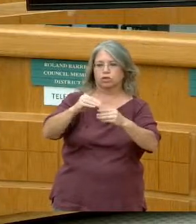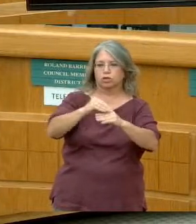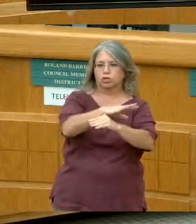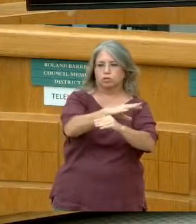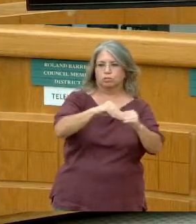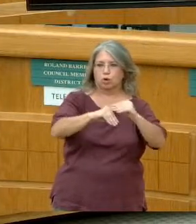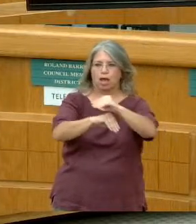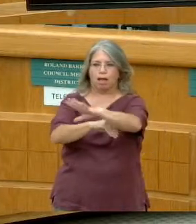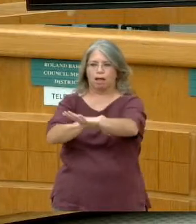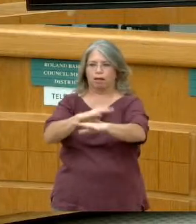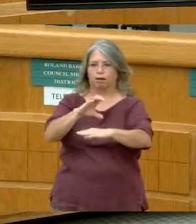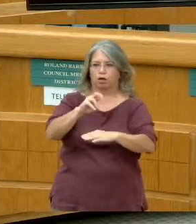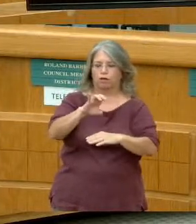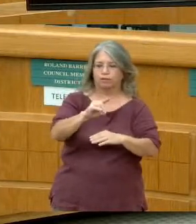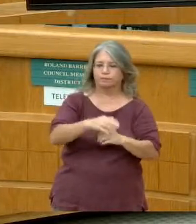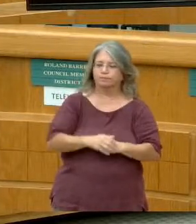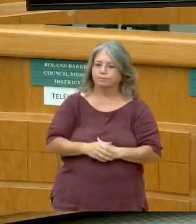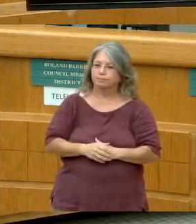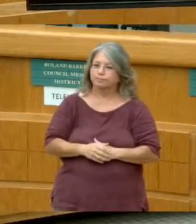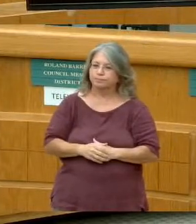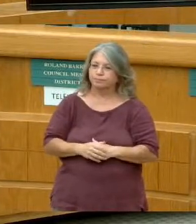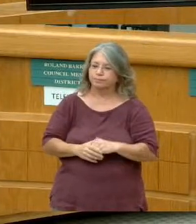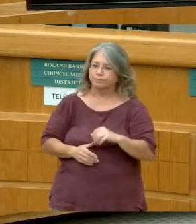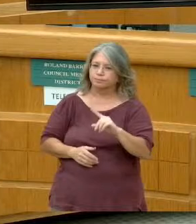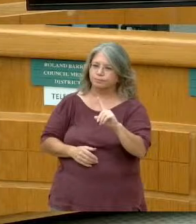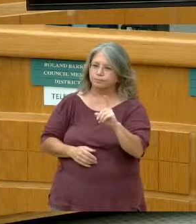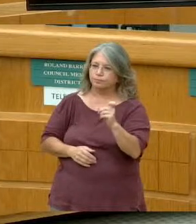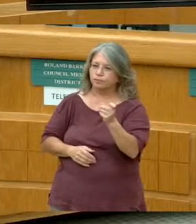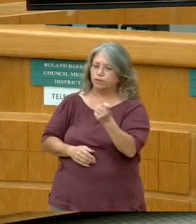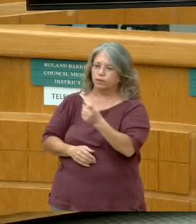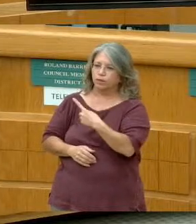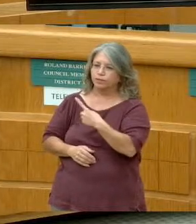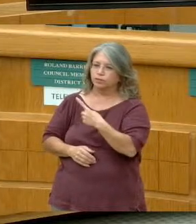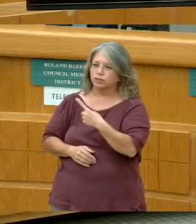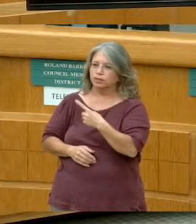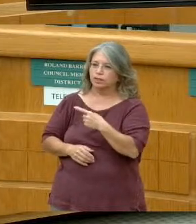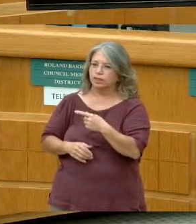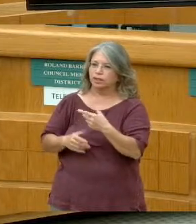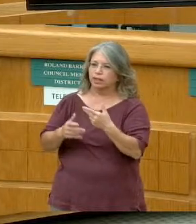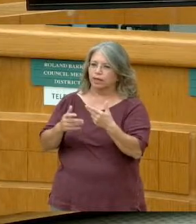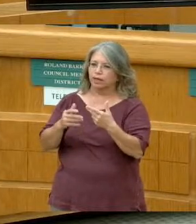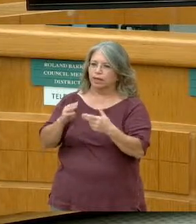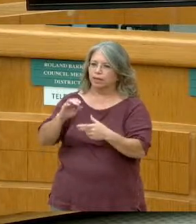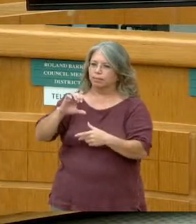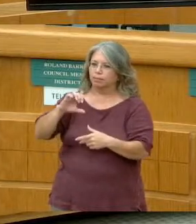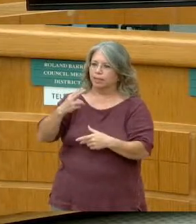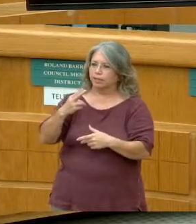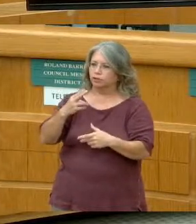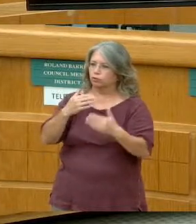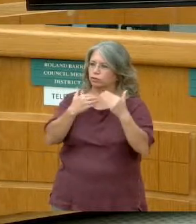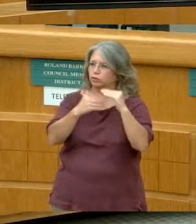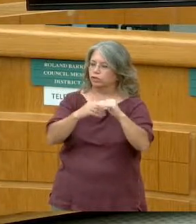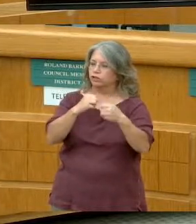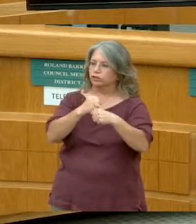And along a similar line of beaches, have the beaches restriction made a difference in the tourism?